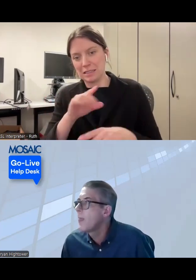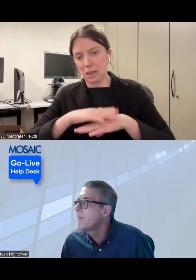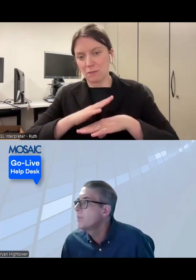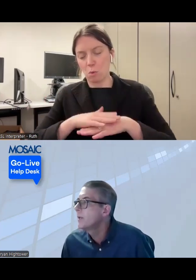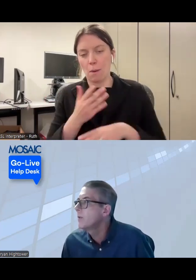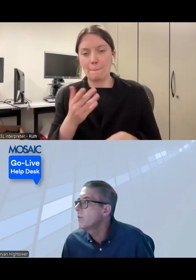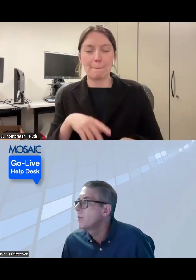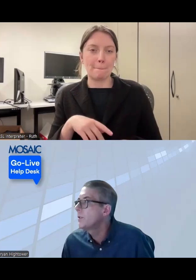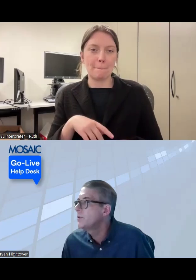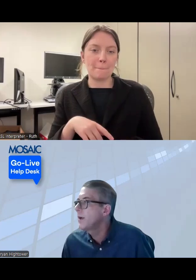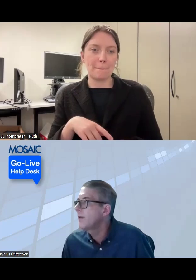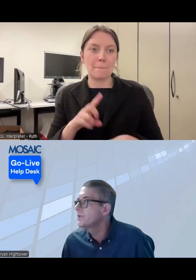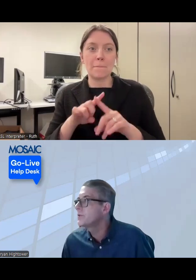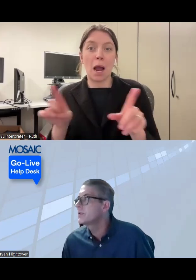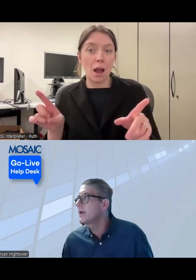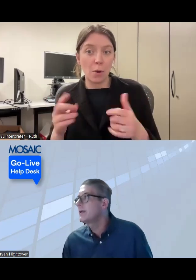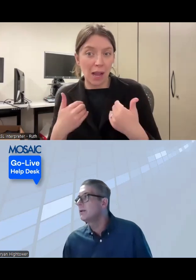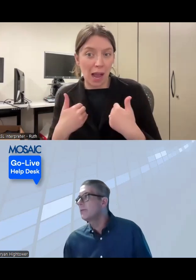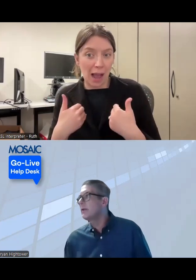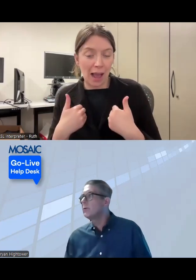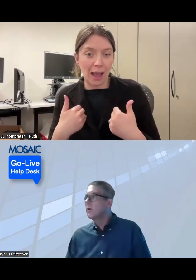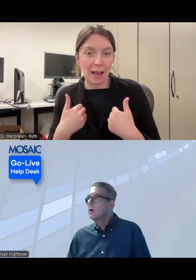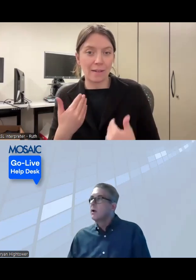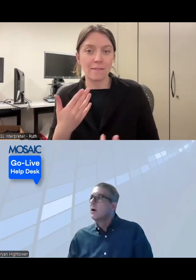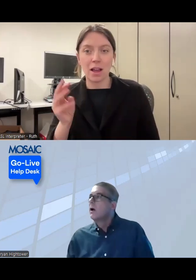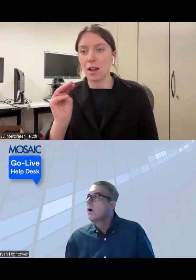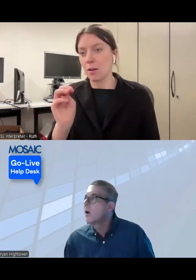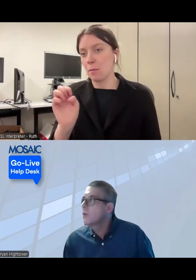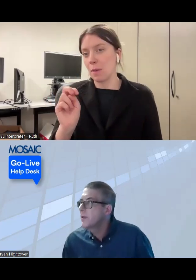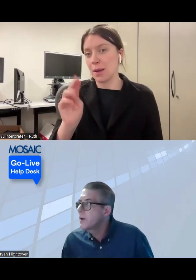report, but what we do have is there's a tiny little menu